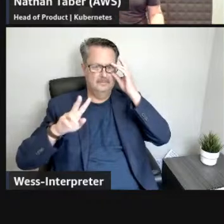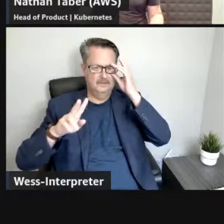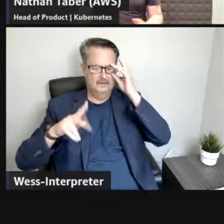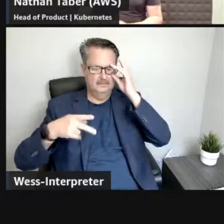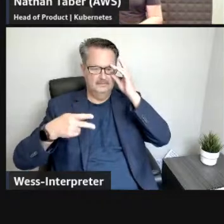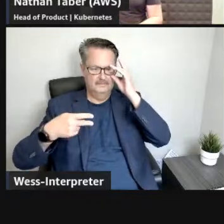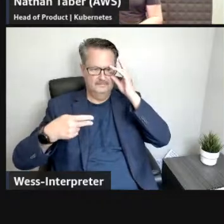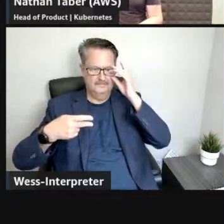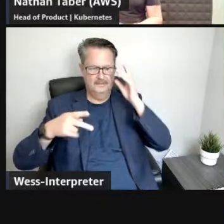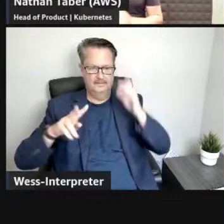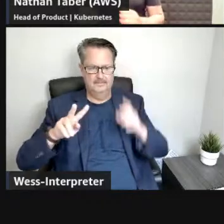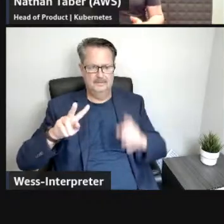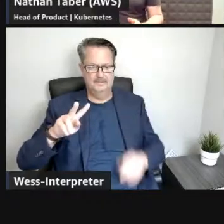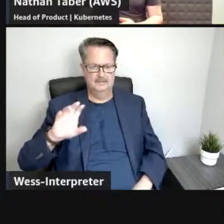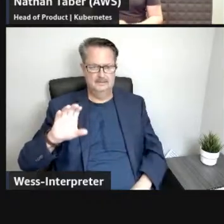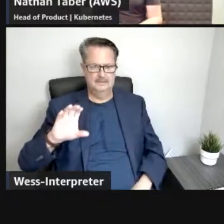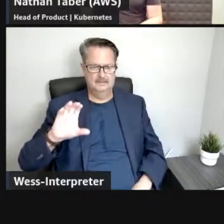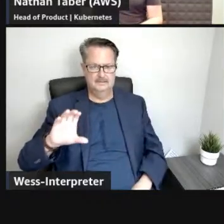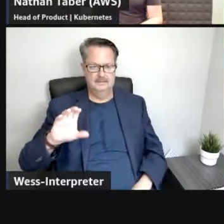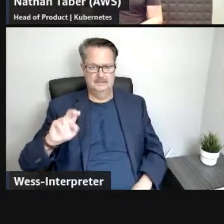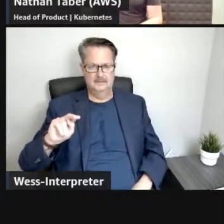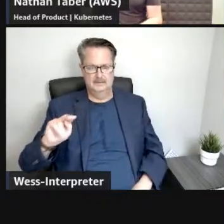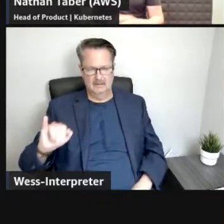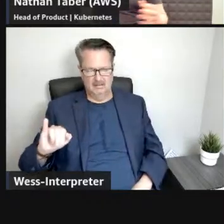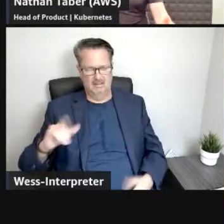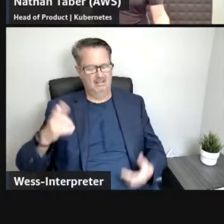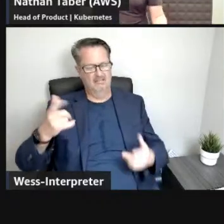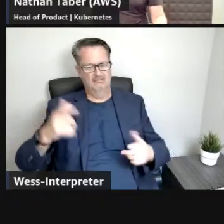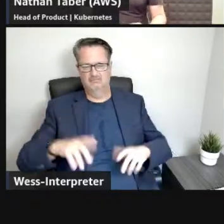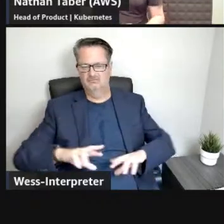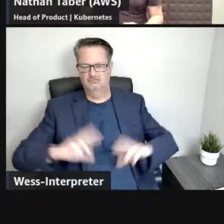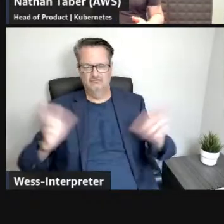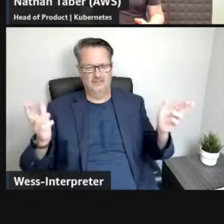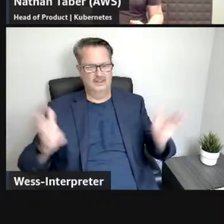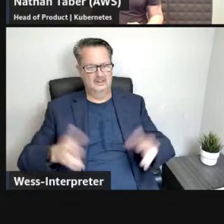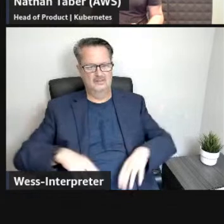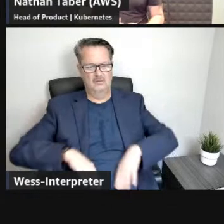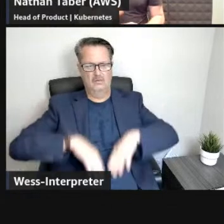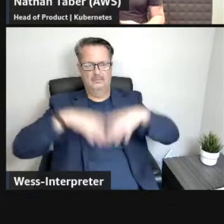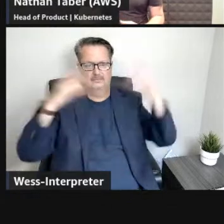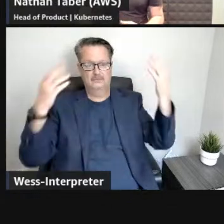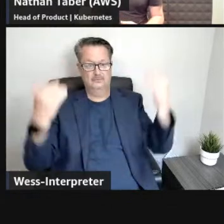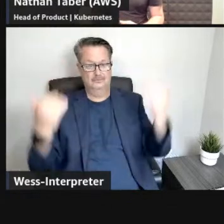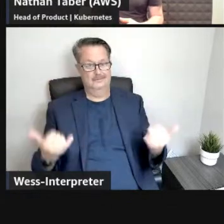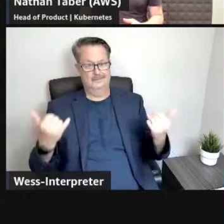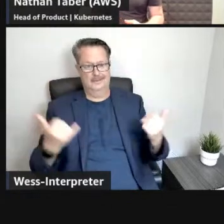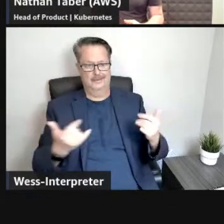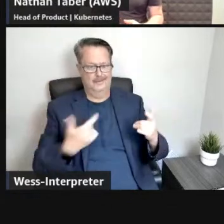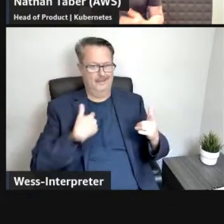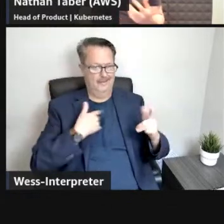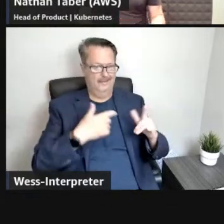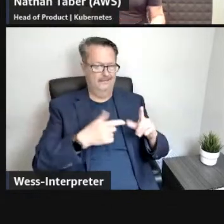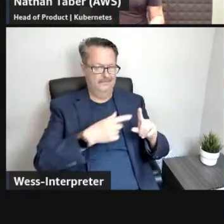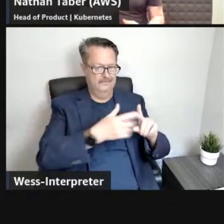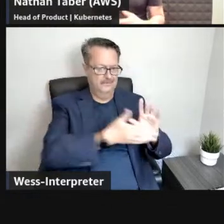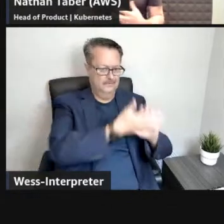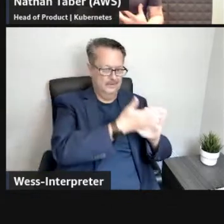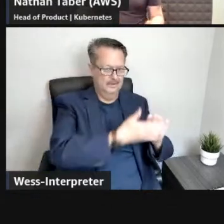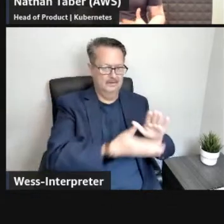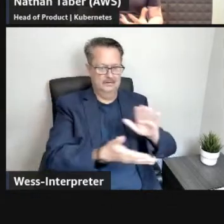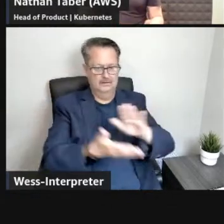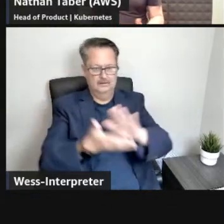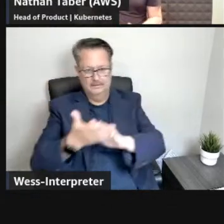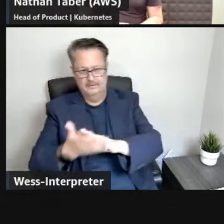policy implementation on the cluster out of the box. Today, without this feature, you have to run multiple agents and